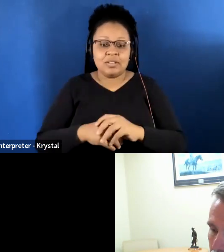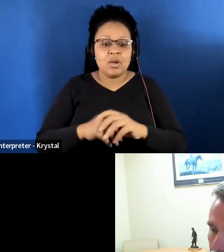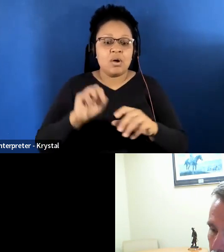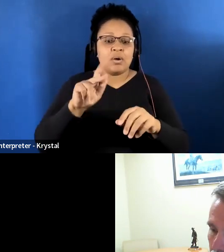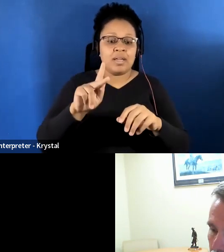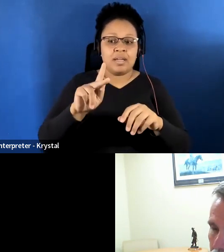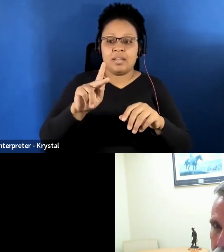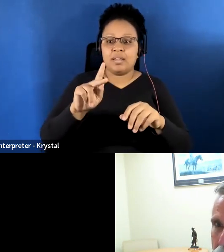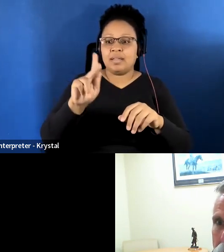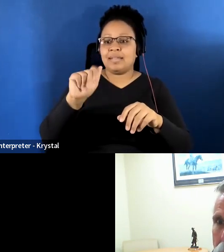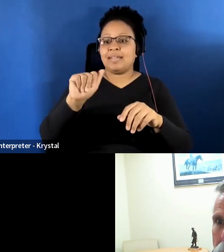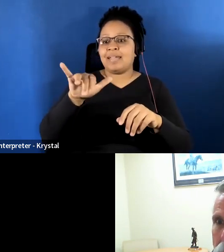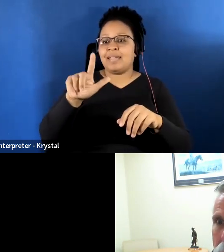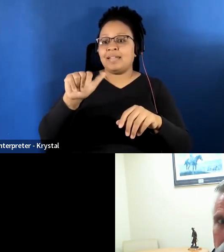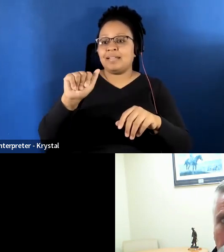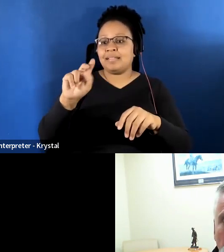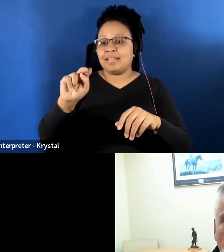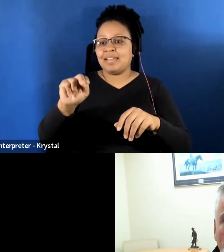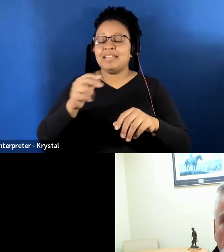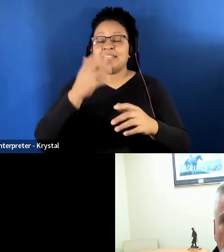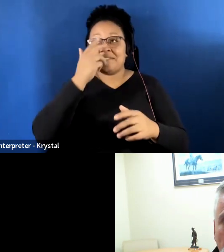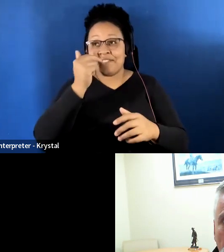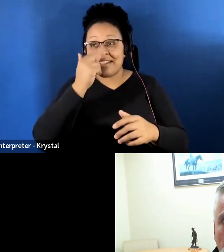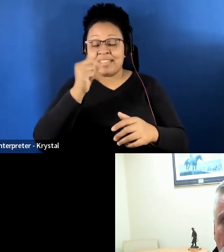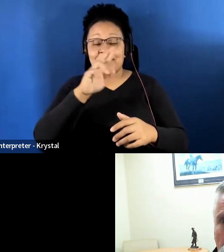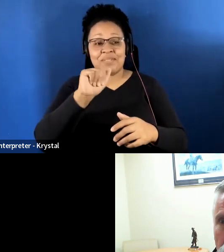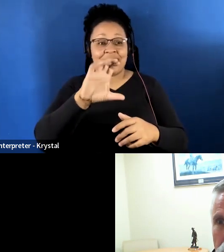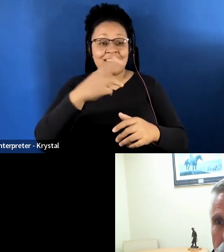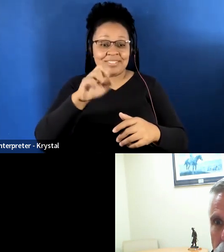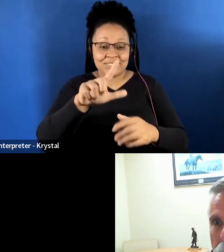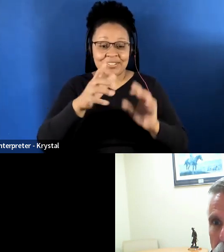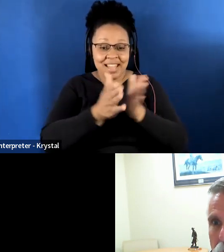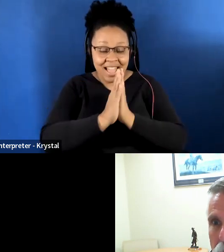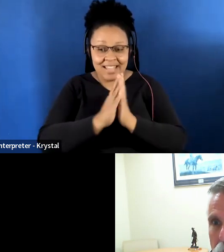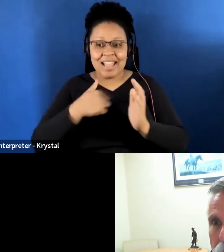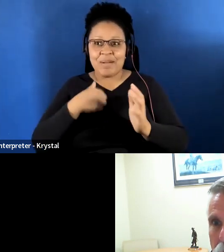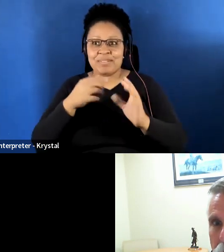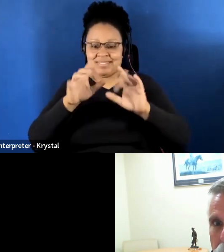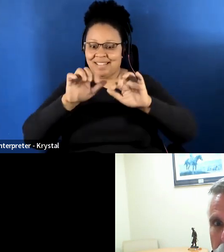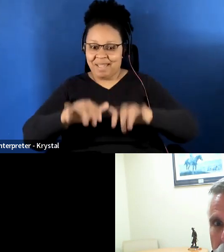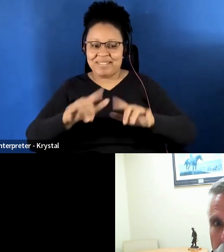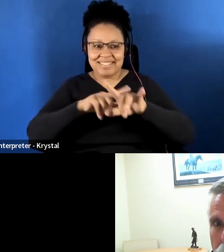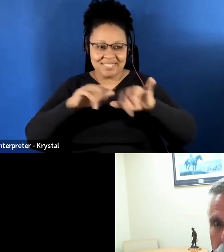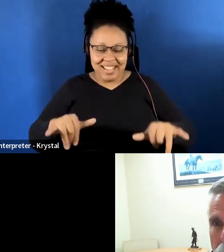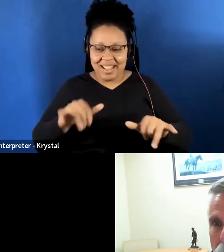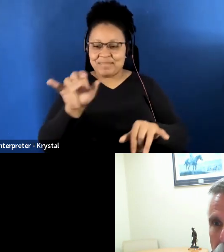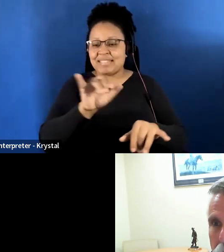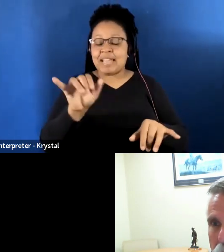So it's kind of funny that Rachel asked that, because I was going to ask a similar question. I was typing it as she sent it.